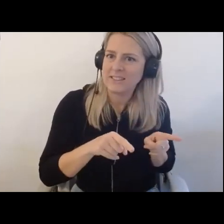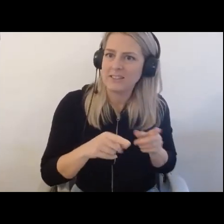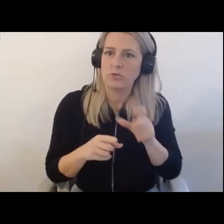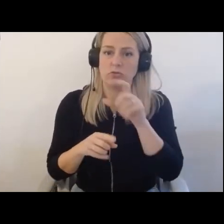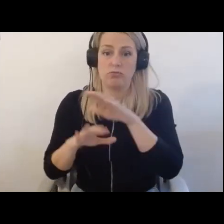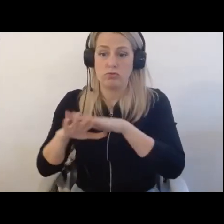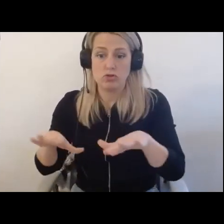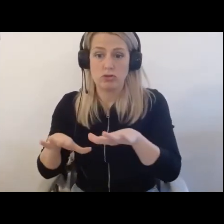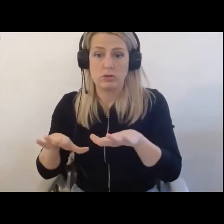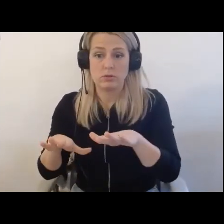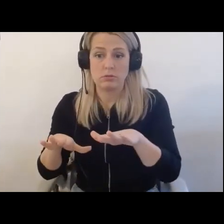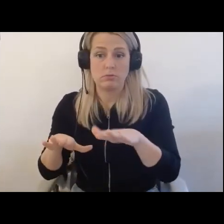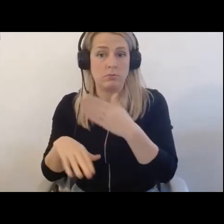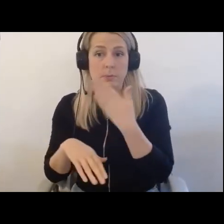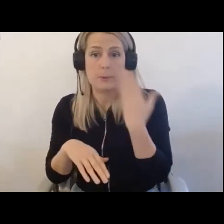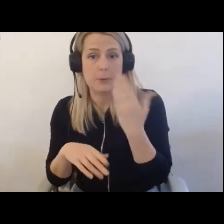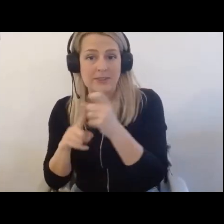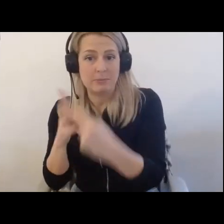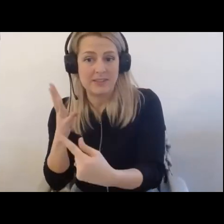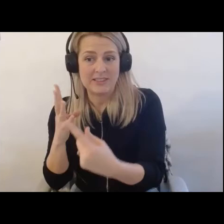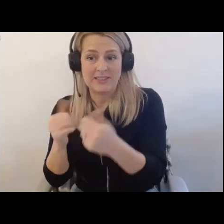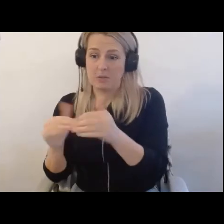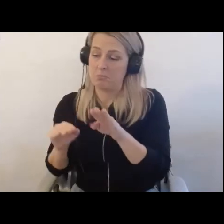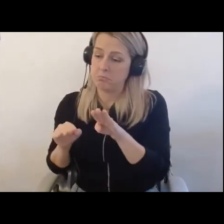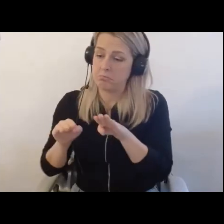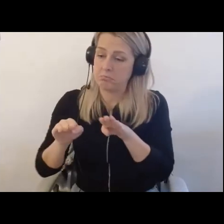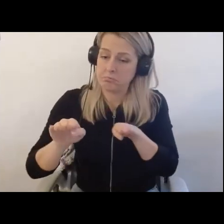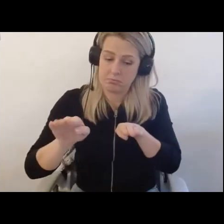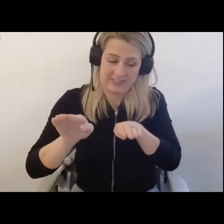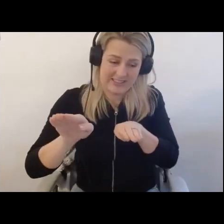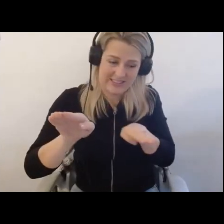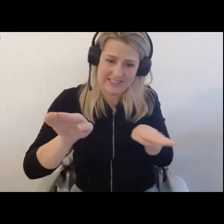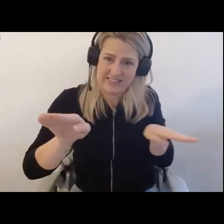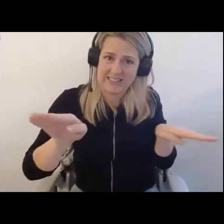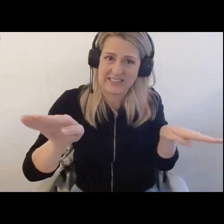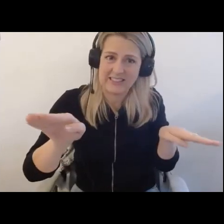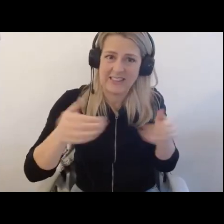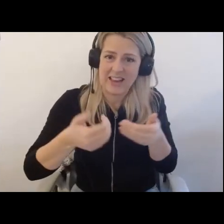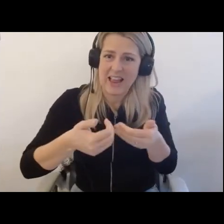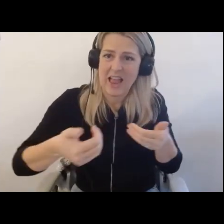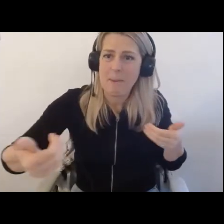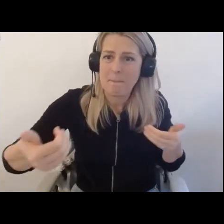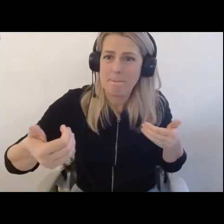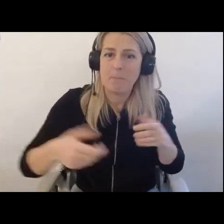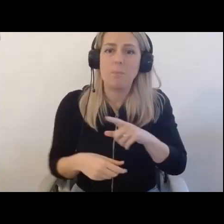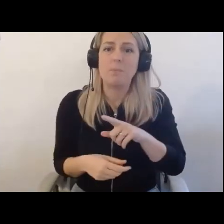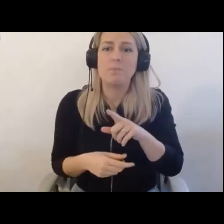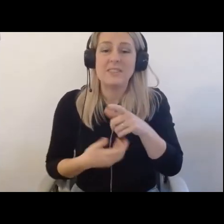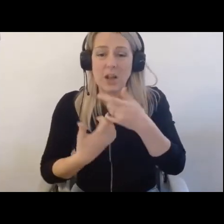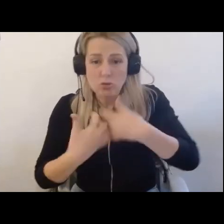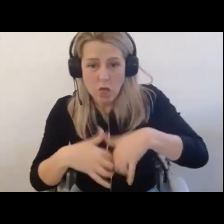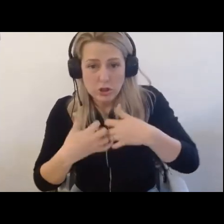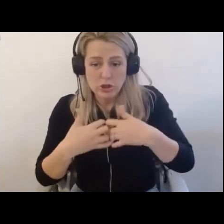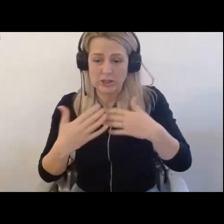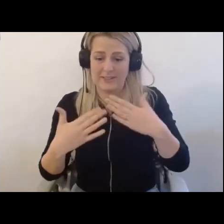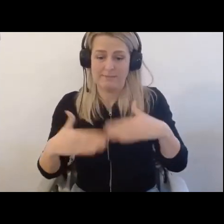Unfortunately, despite the tremendous potential, a gap exists between technology advancements and